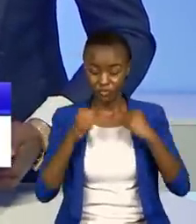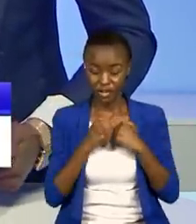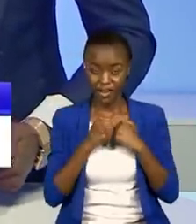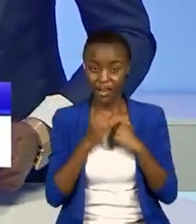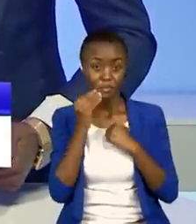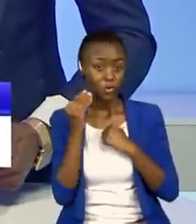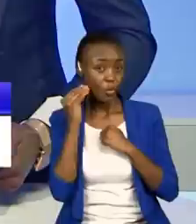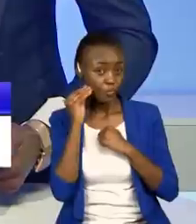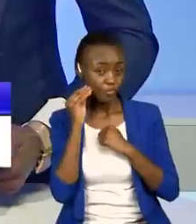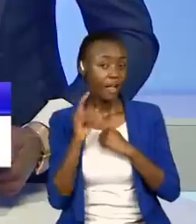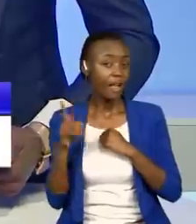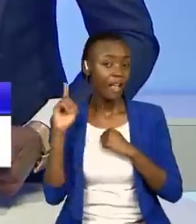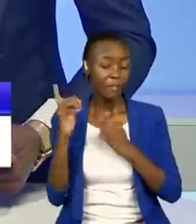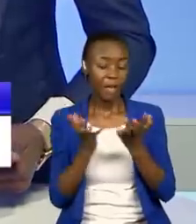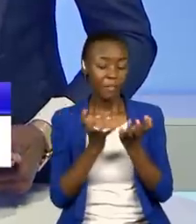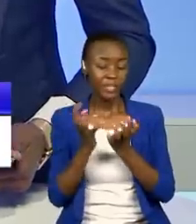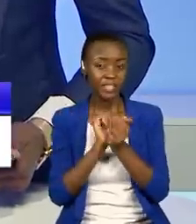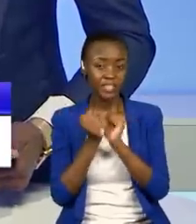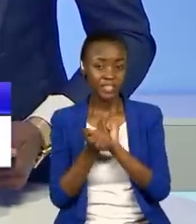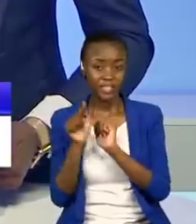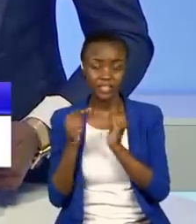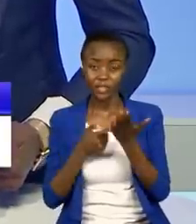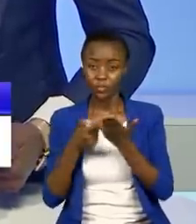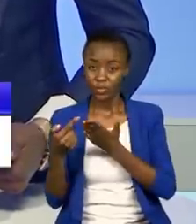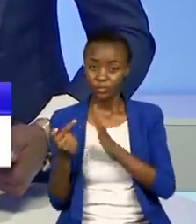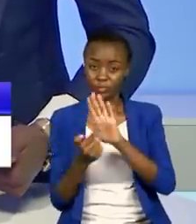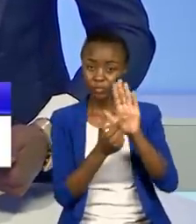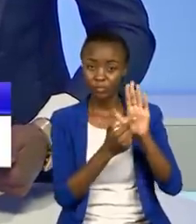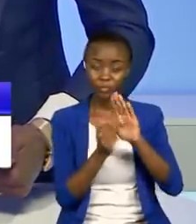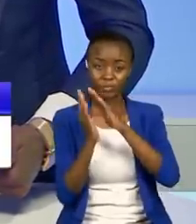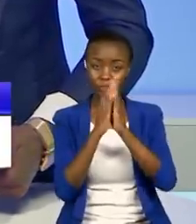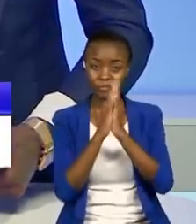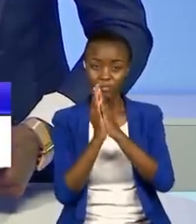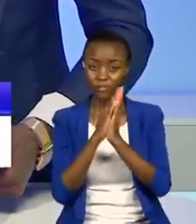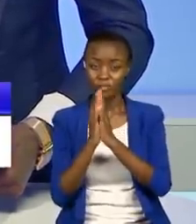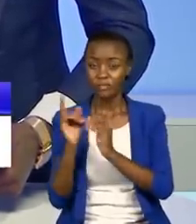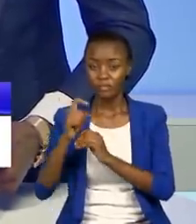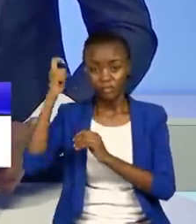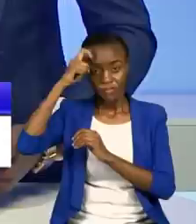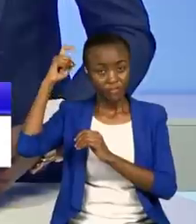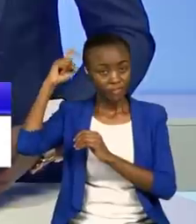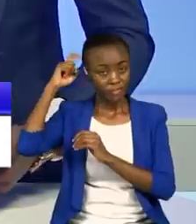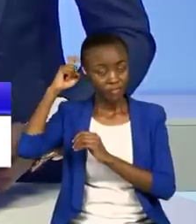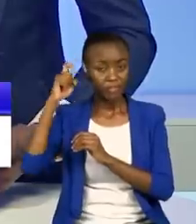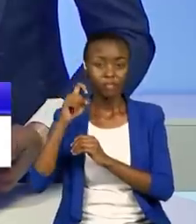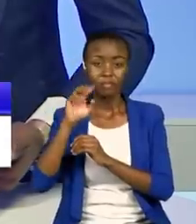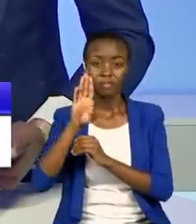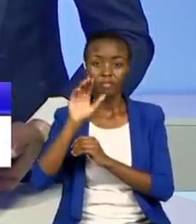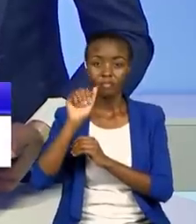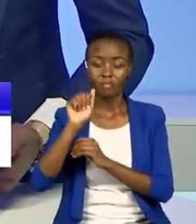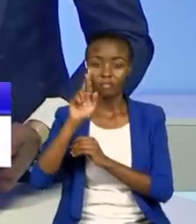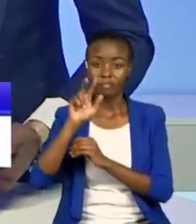weekly segment of the Biz Revolution this week, we get to interact with Barkat Manji, who the